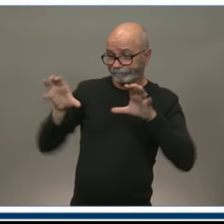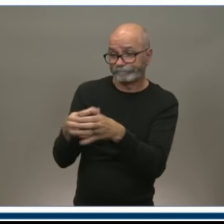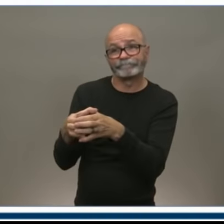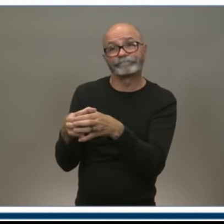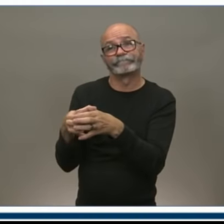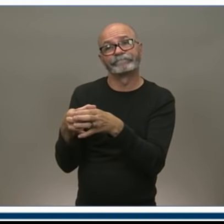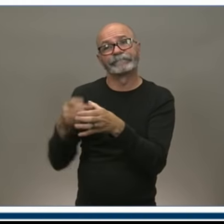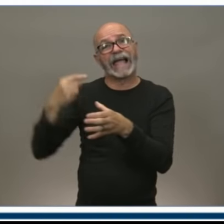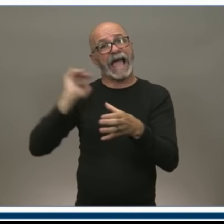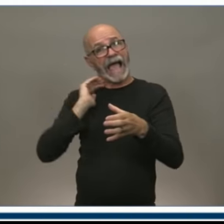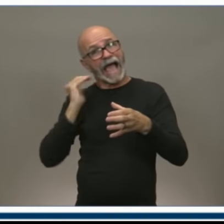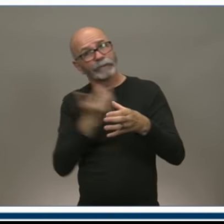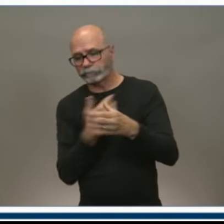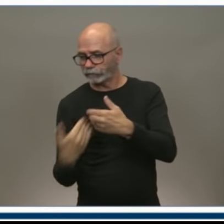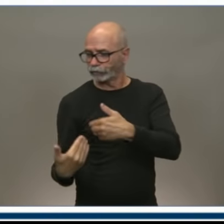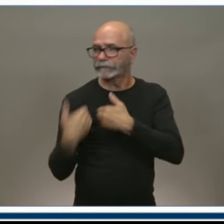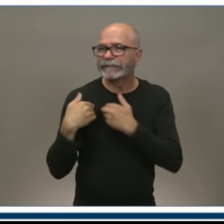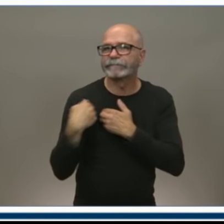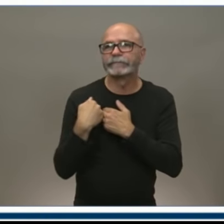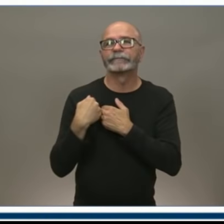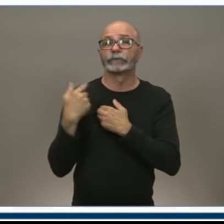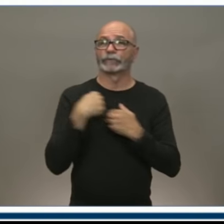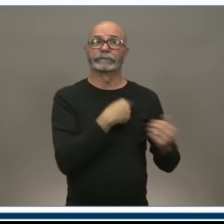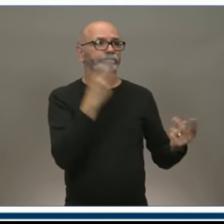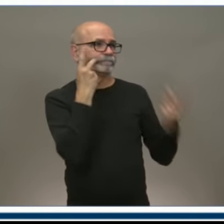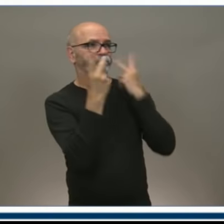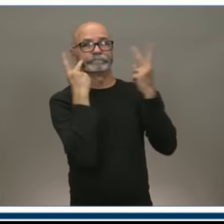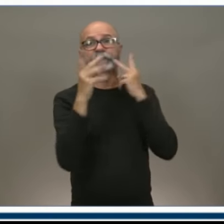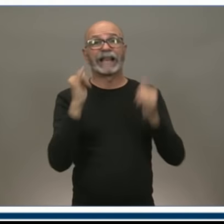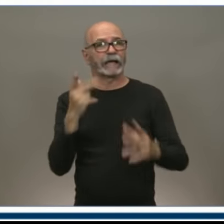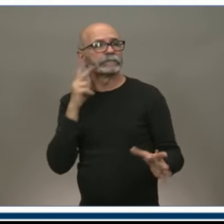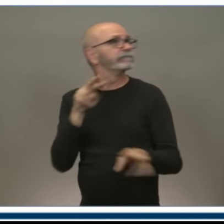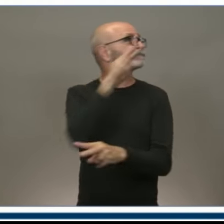what's happening across the country with case numbers continue to